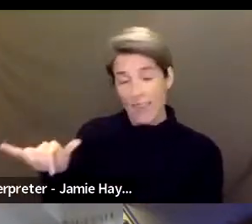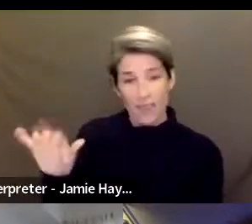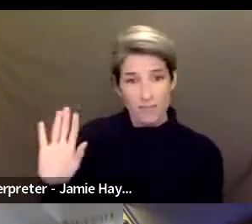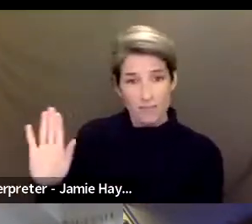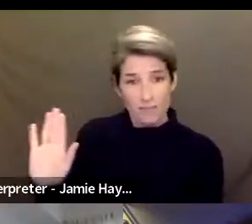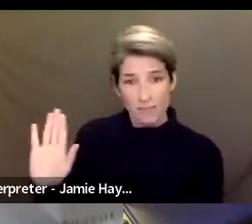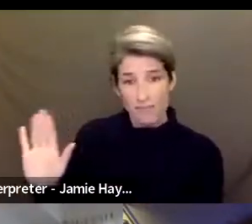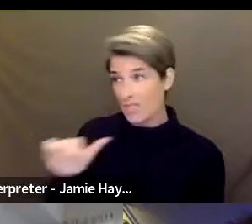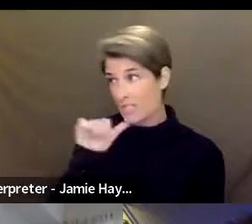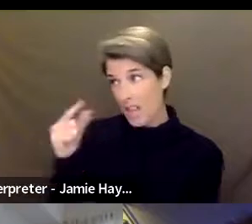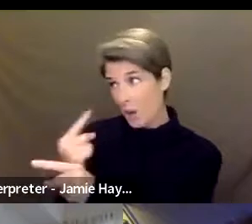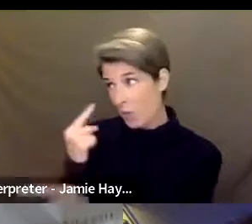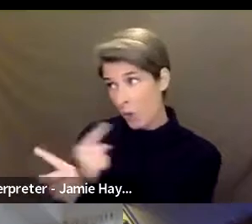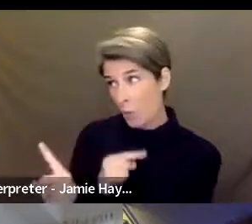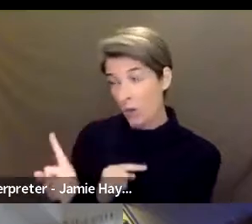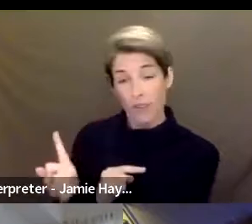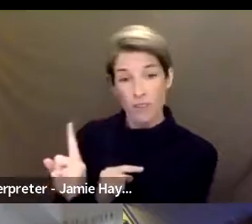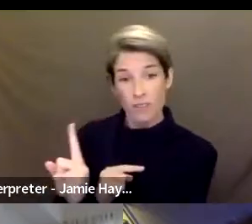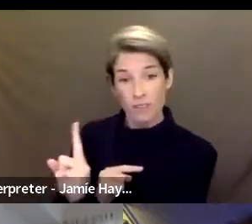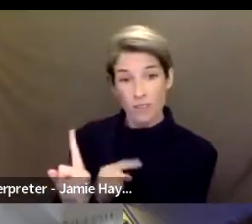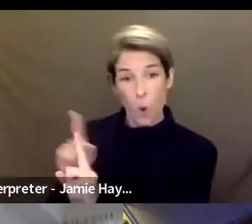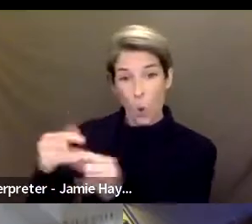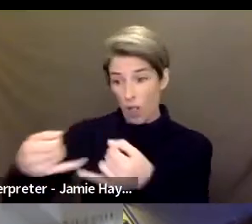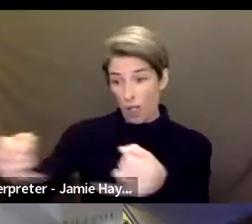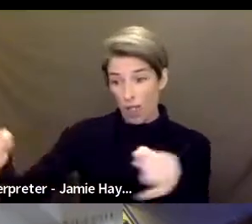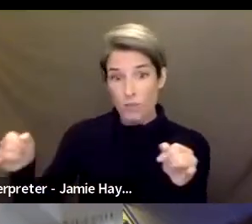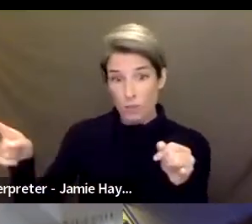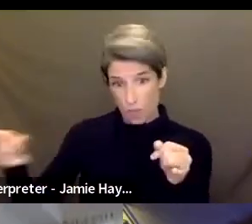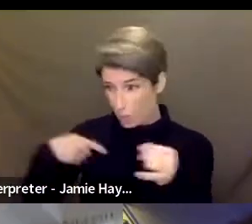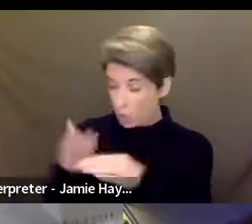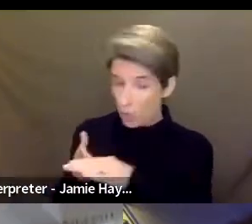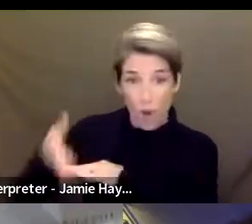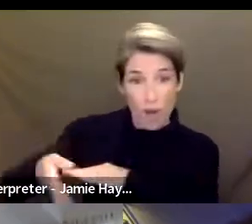or that was inappropriate, or you crossed a boundary.